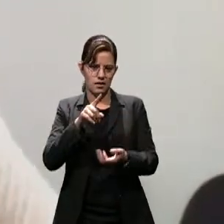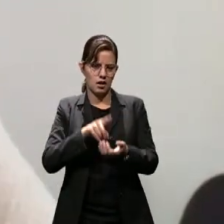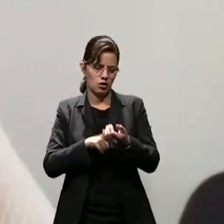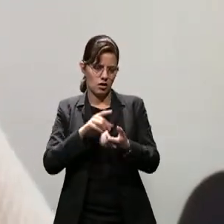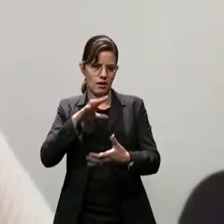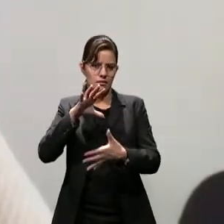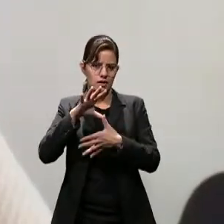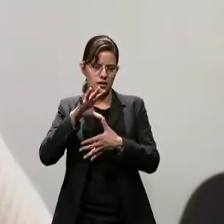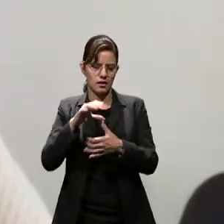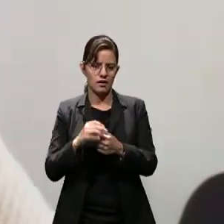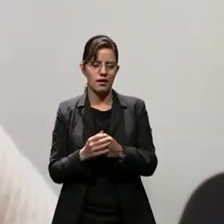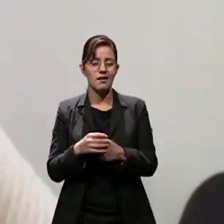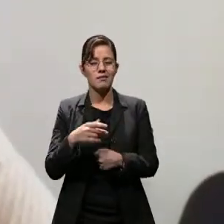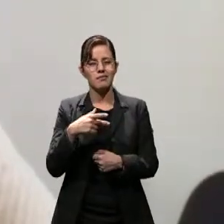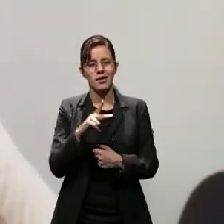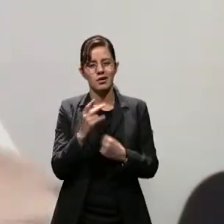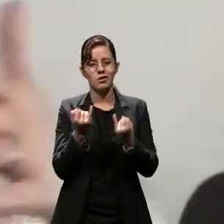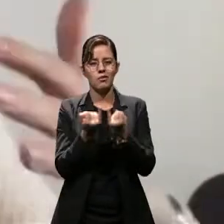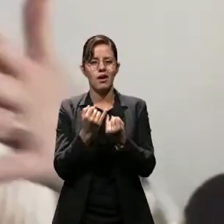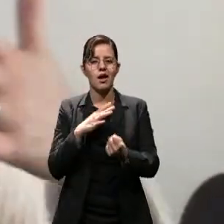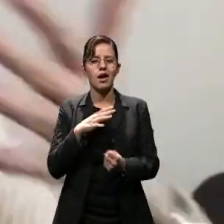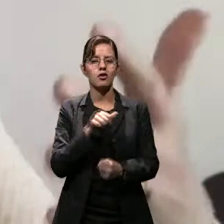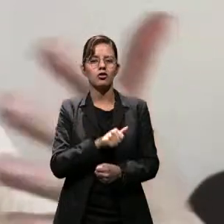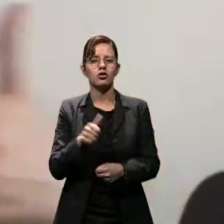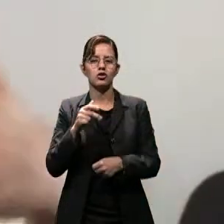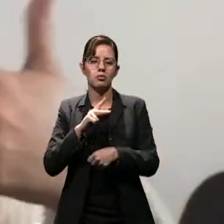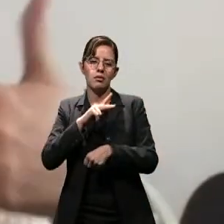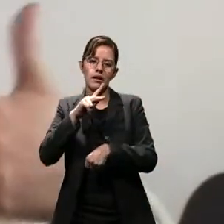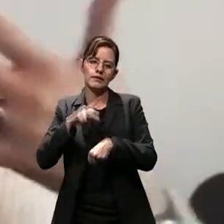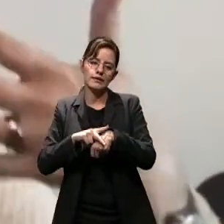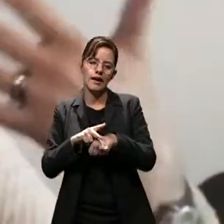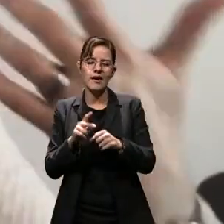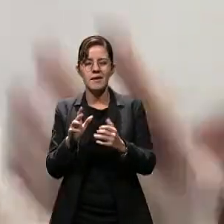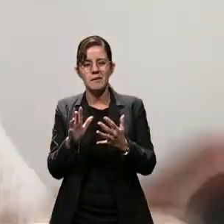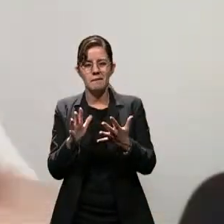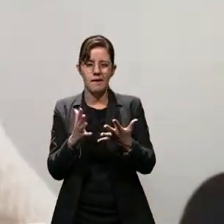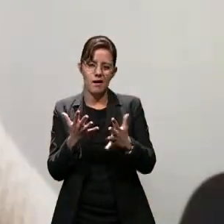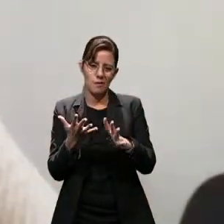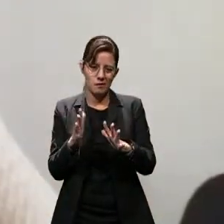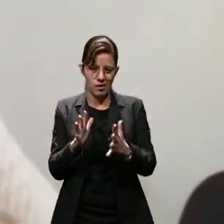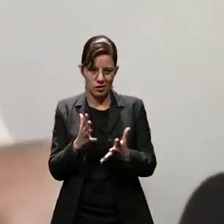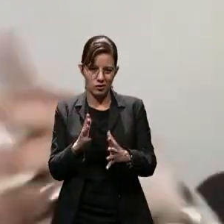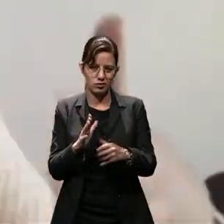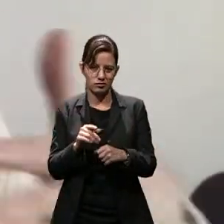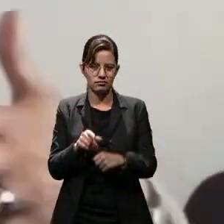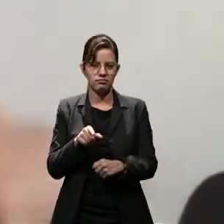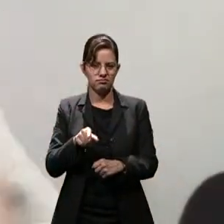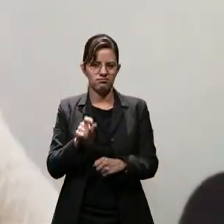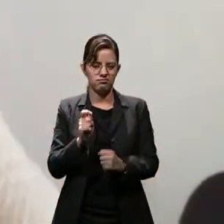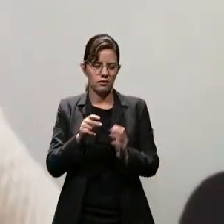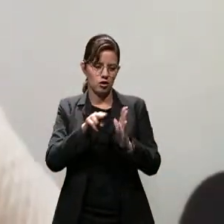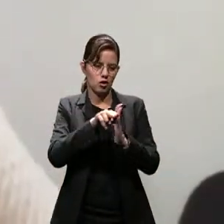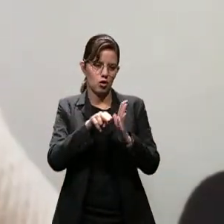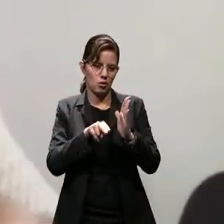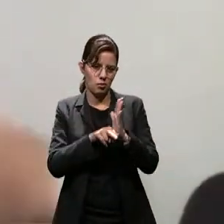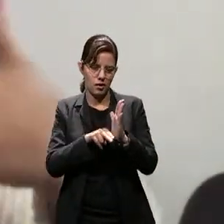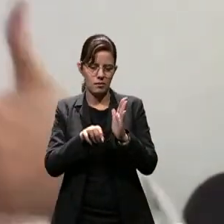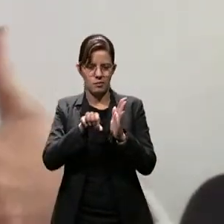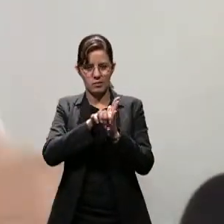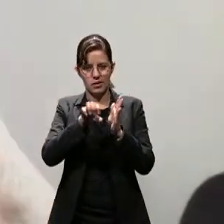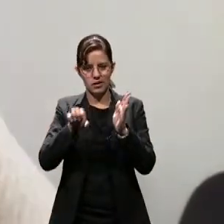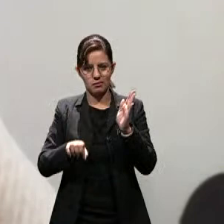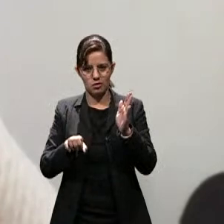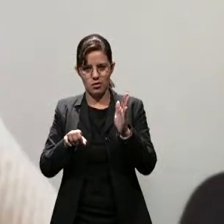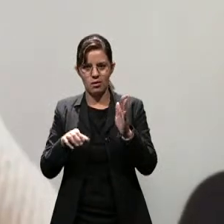very near to the inter-American law. But we also have some other countries, like, for example,